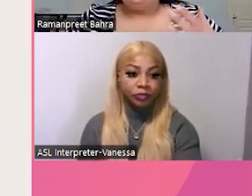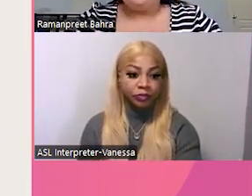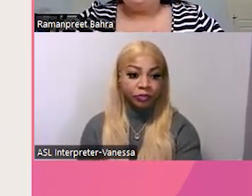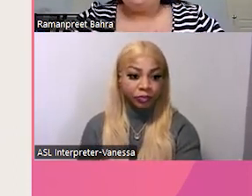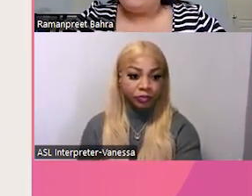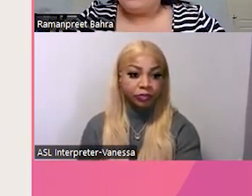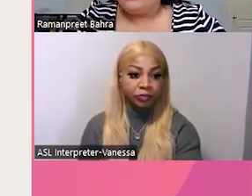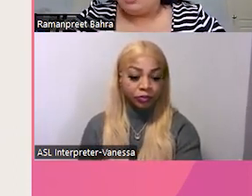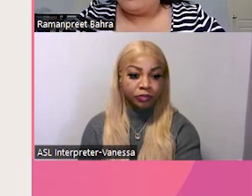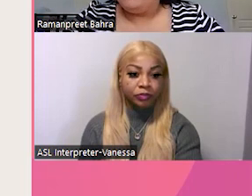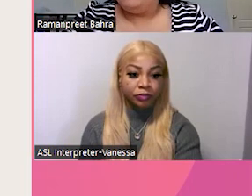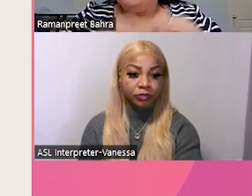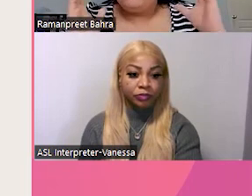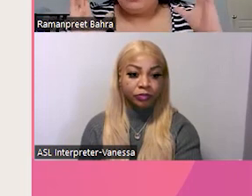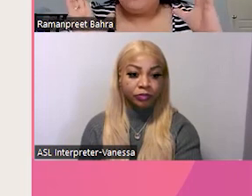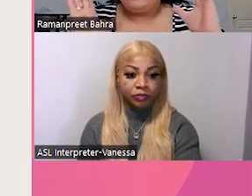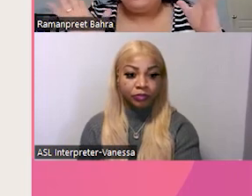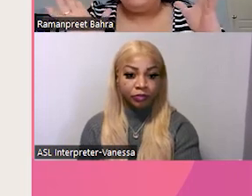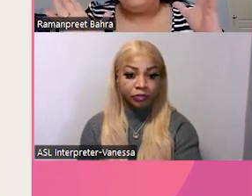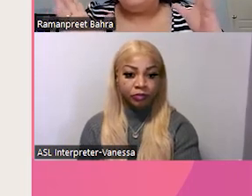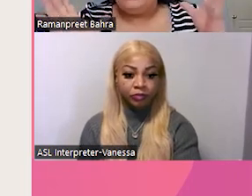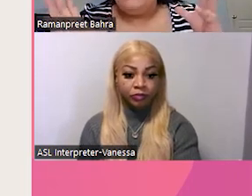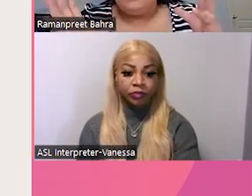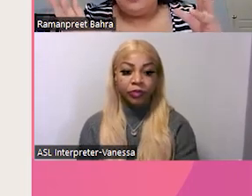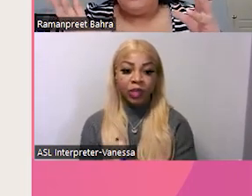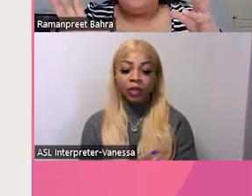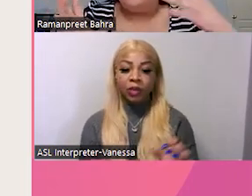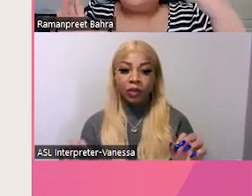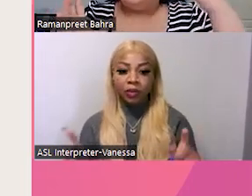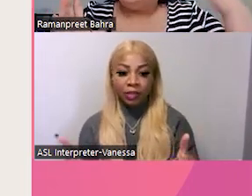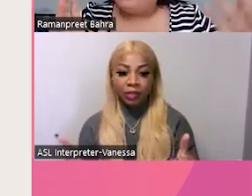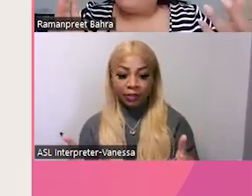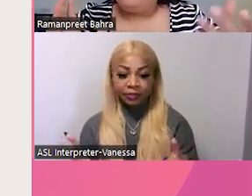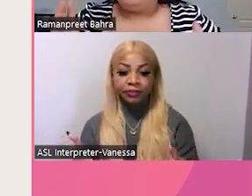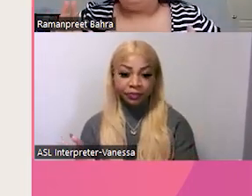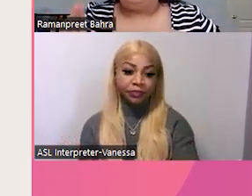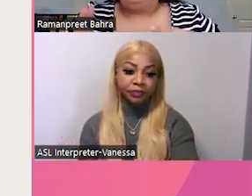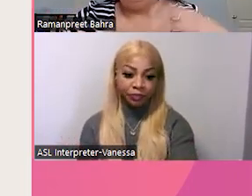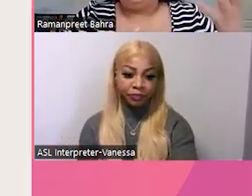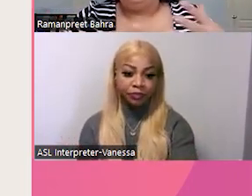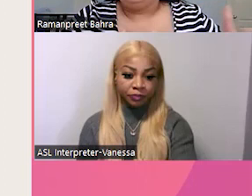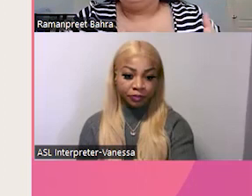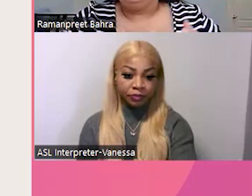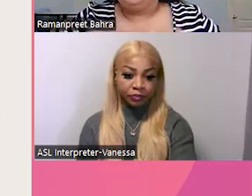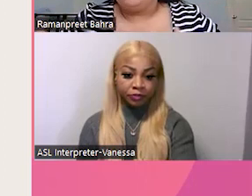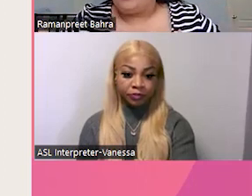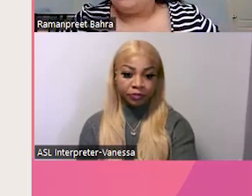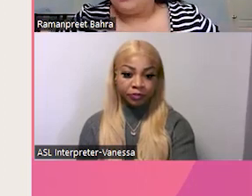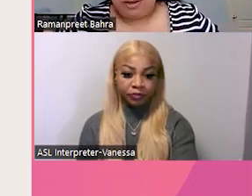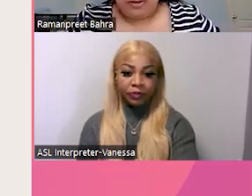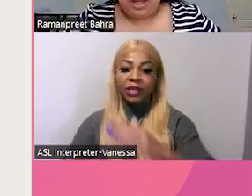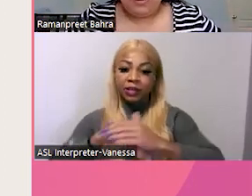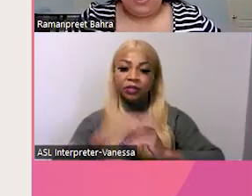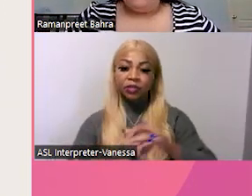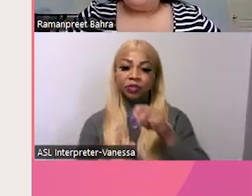Okay, so this brings us to the tenet of an intersectional lens in both disability and fat